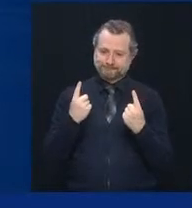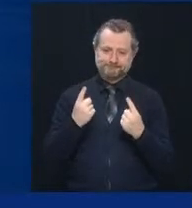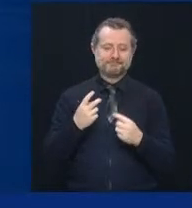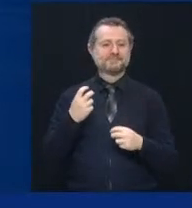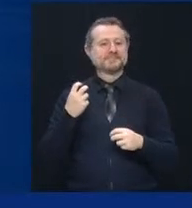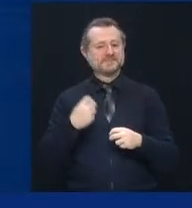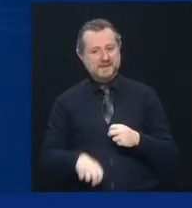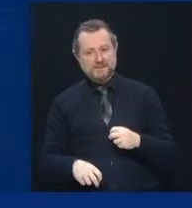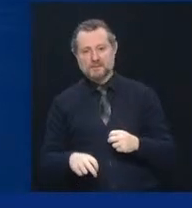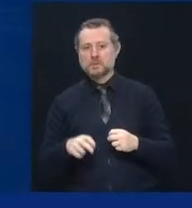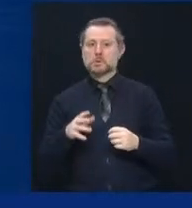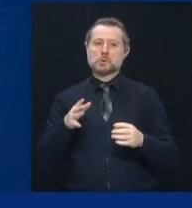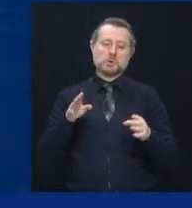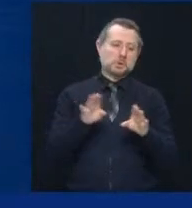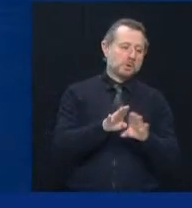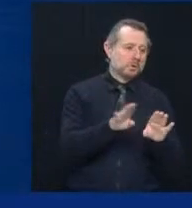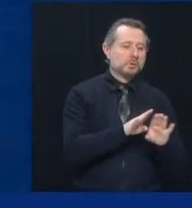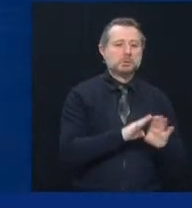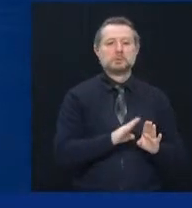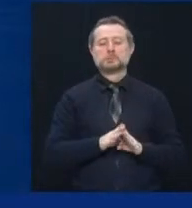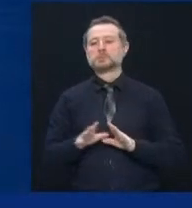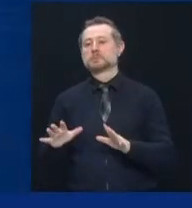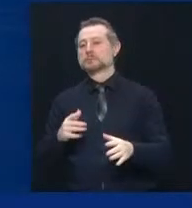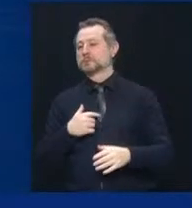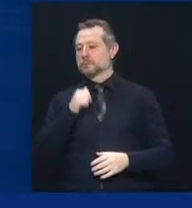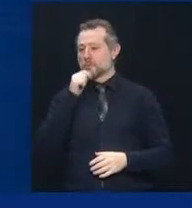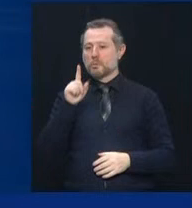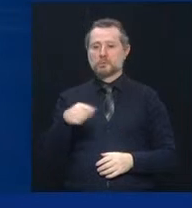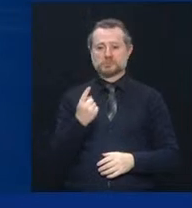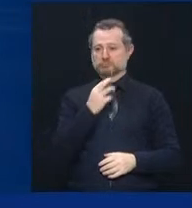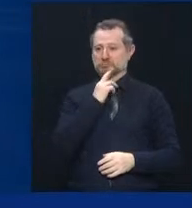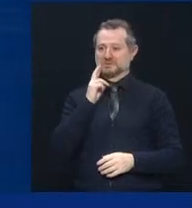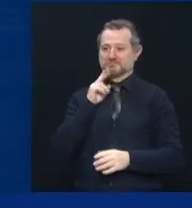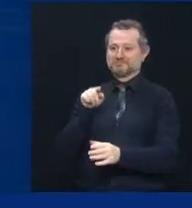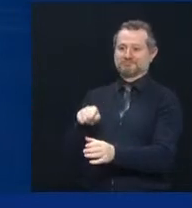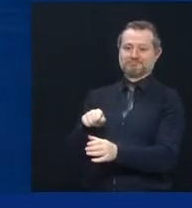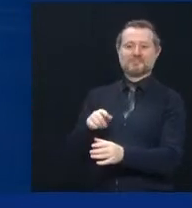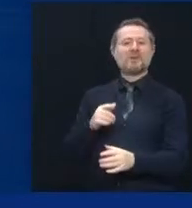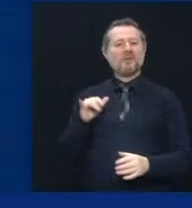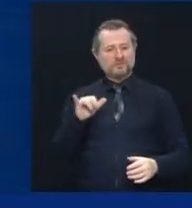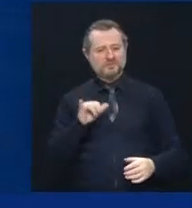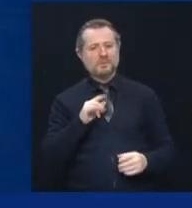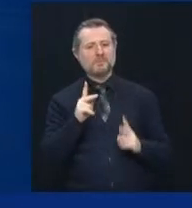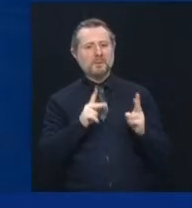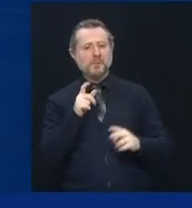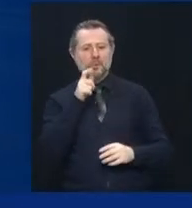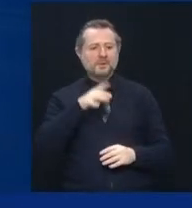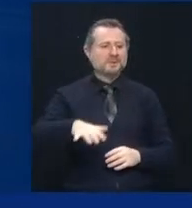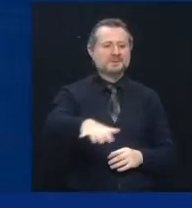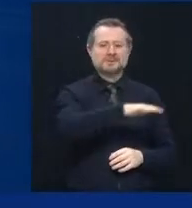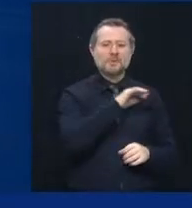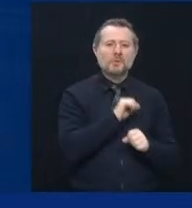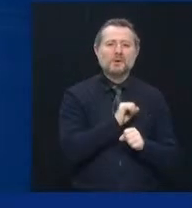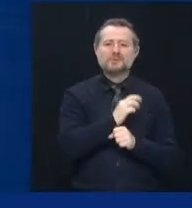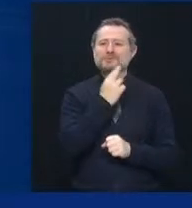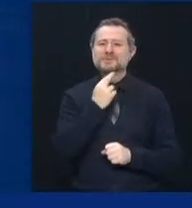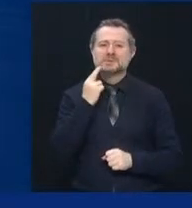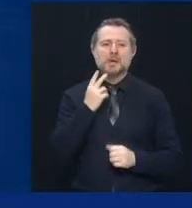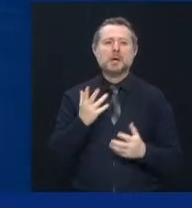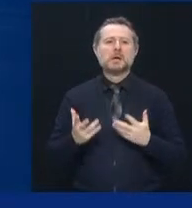closed, not just for the restaurants, but all the people who are employed there. On the flip side